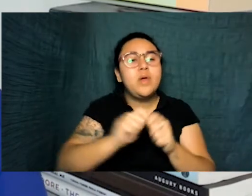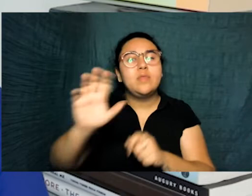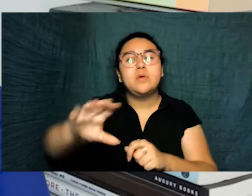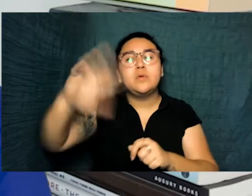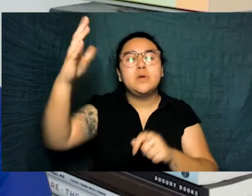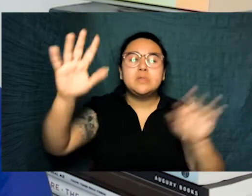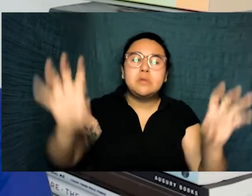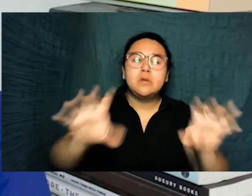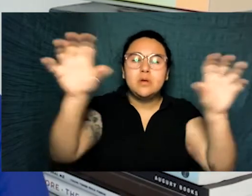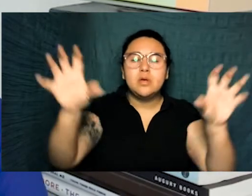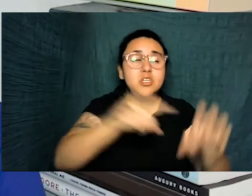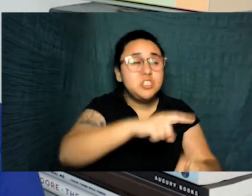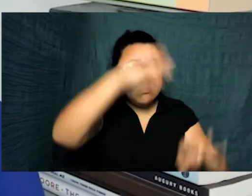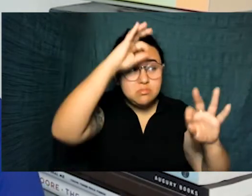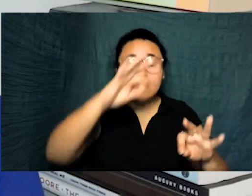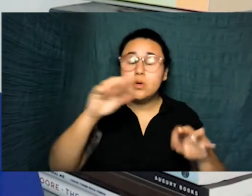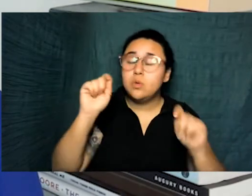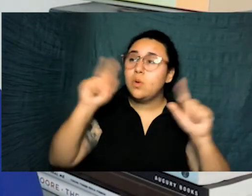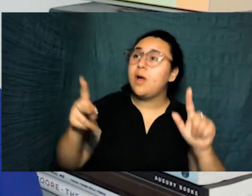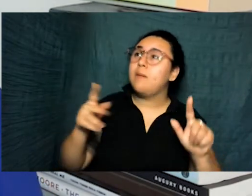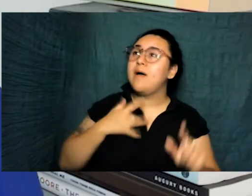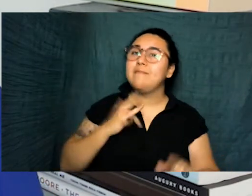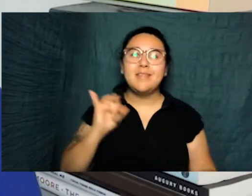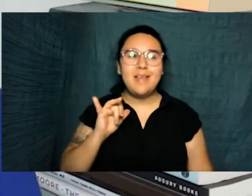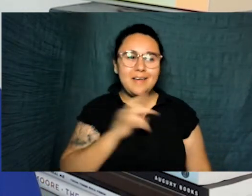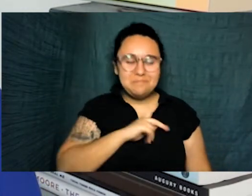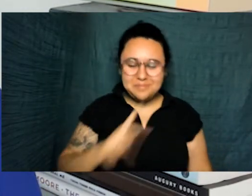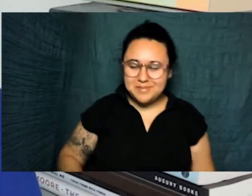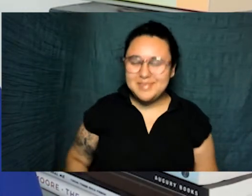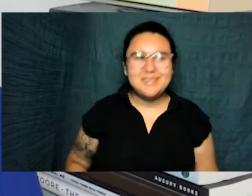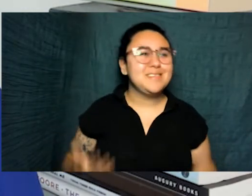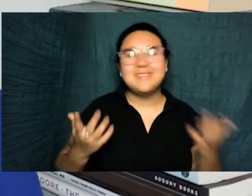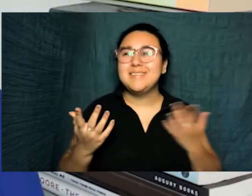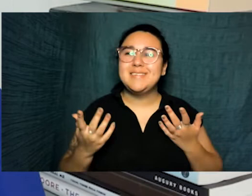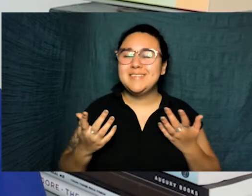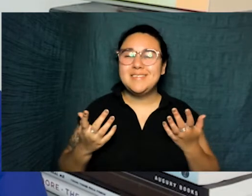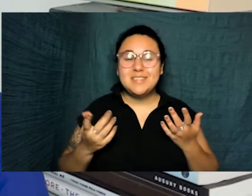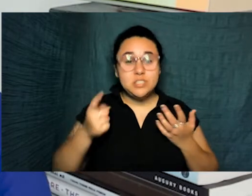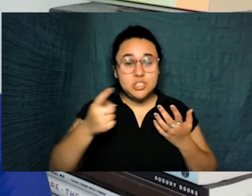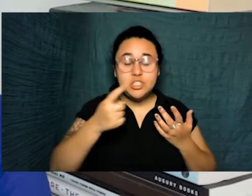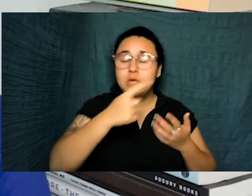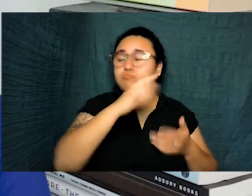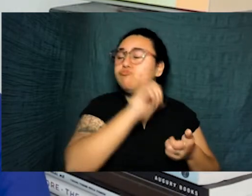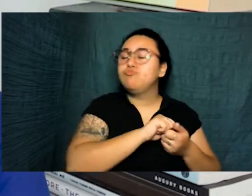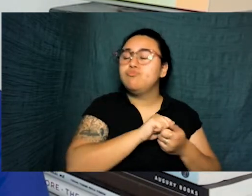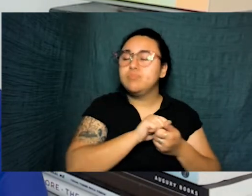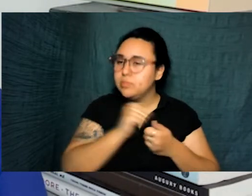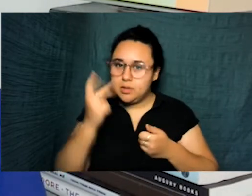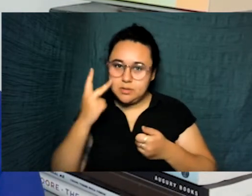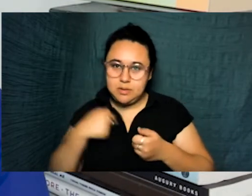idea. She just woke up feeling like a princess. She didn't see my middle-of-the-night shoplifting